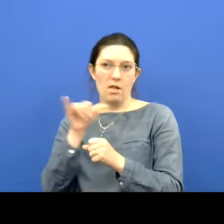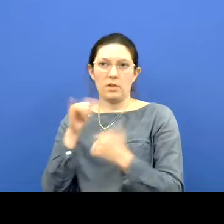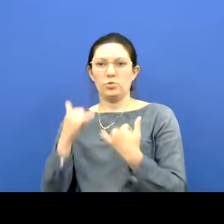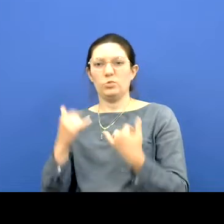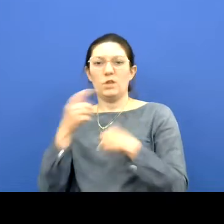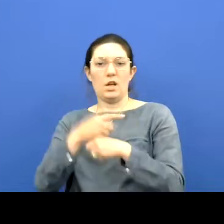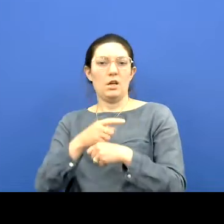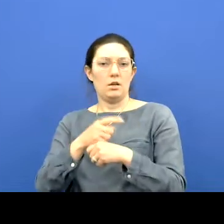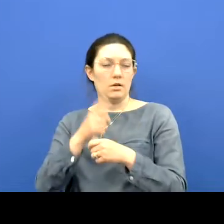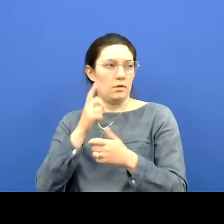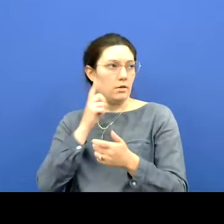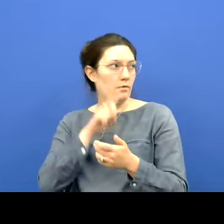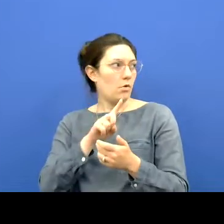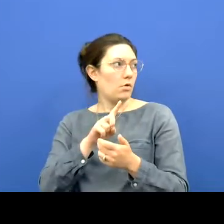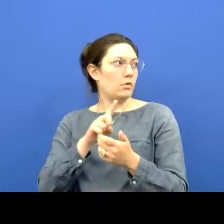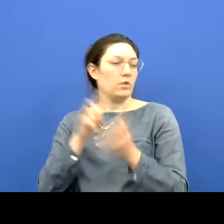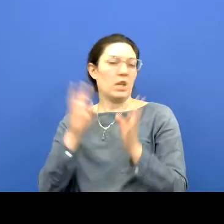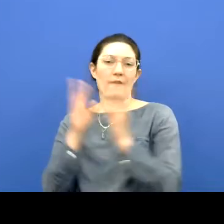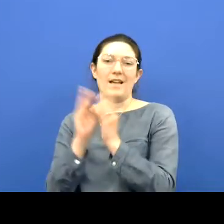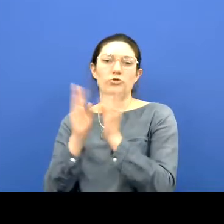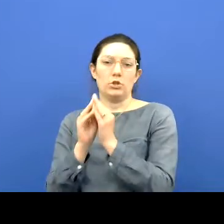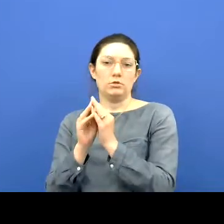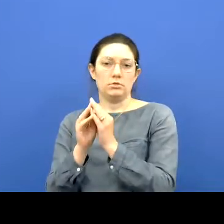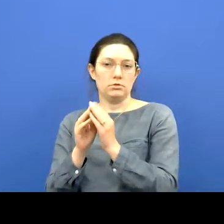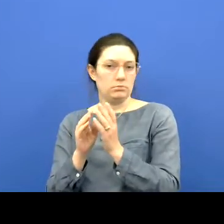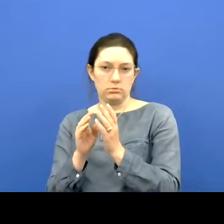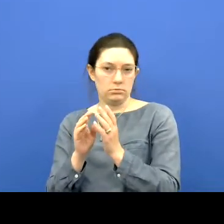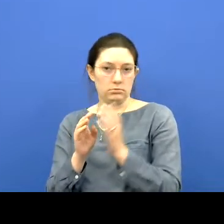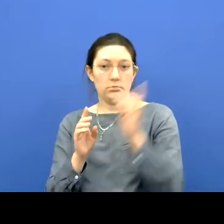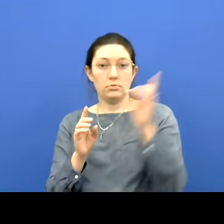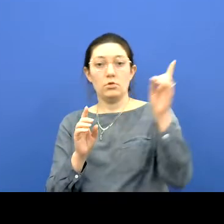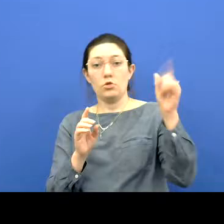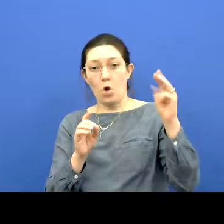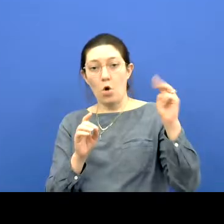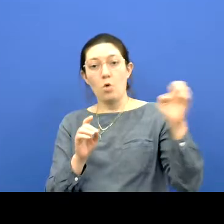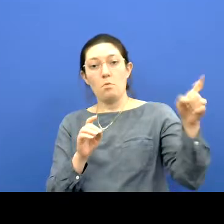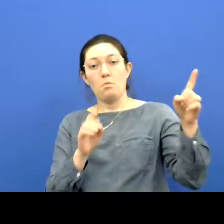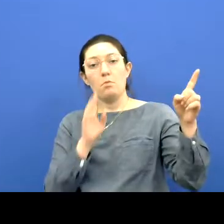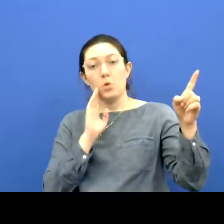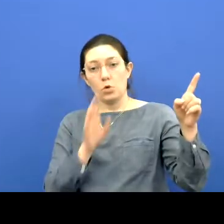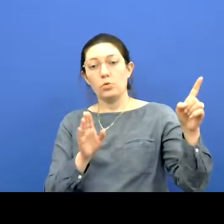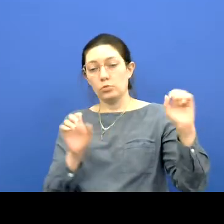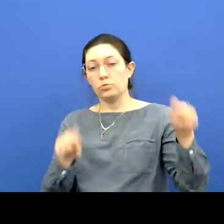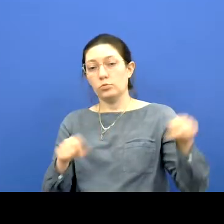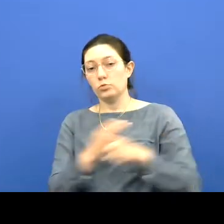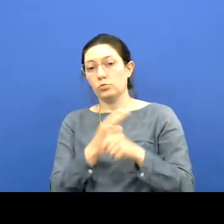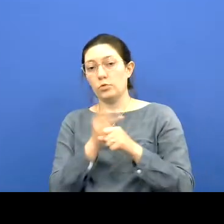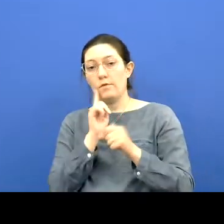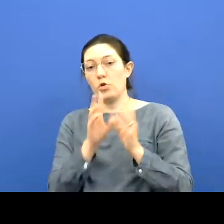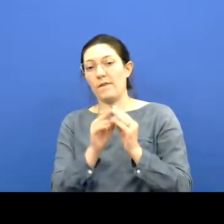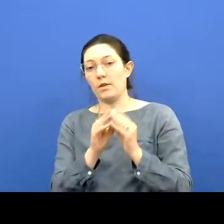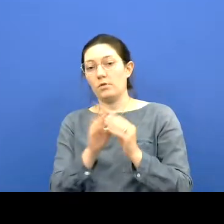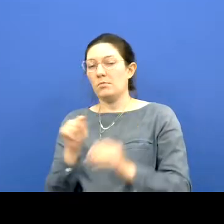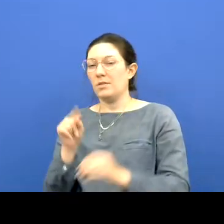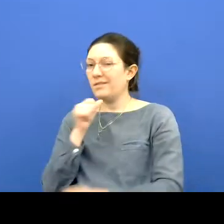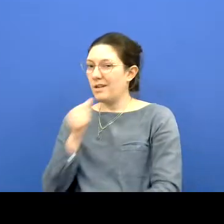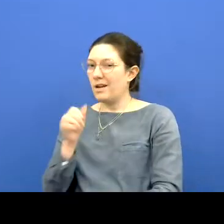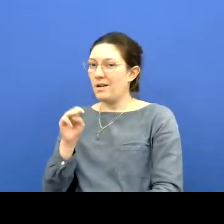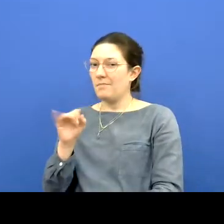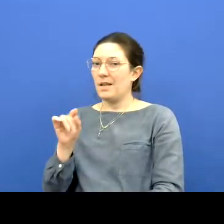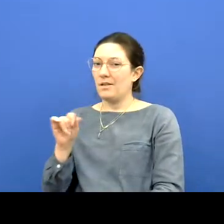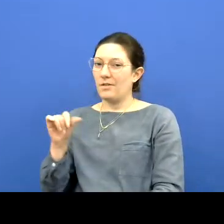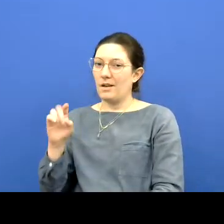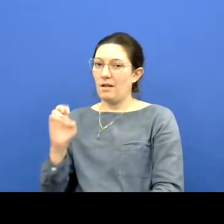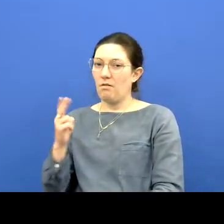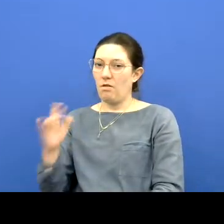today for conventions. The dome portion would still be available for that, but not the Minette Hall portion because we'd